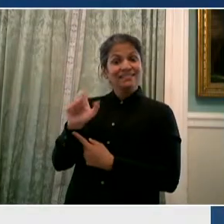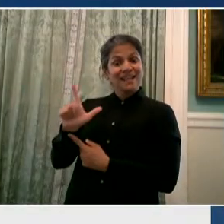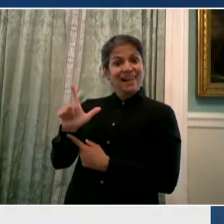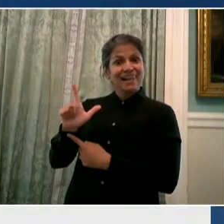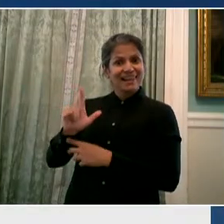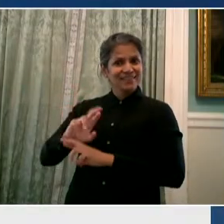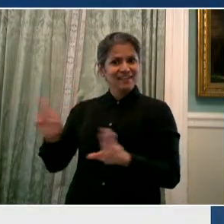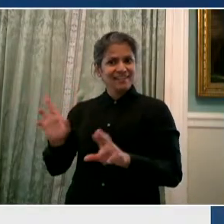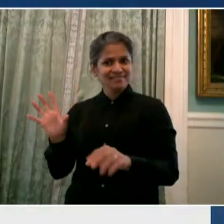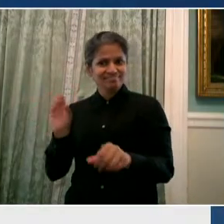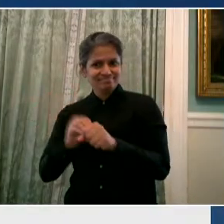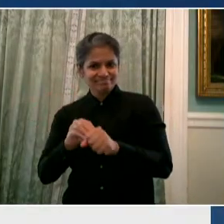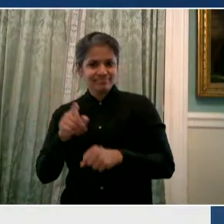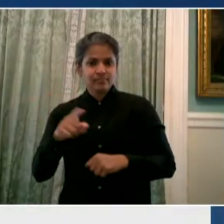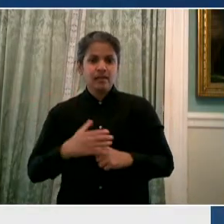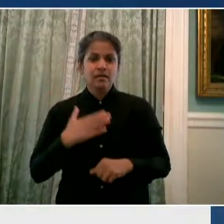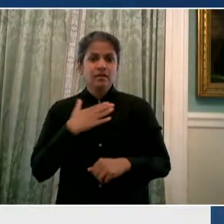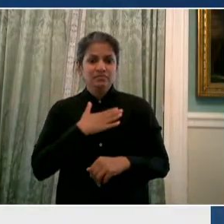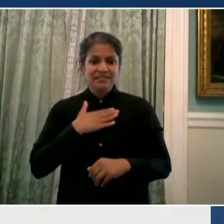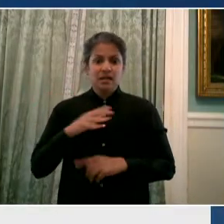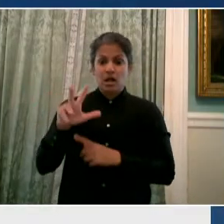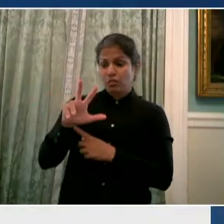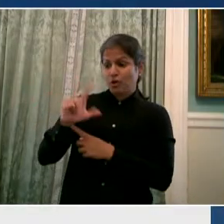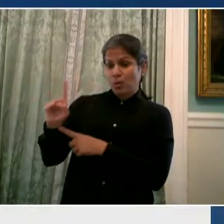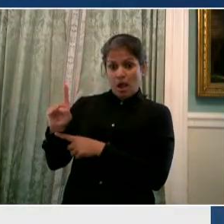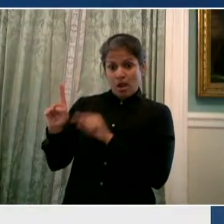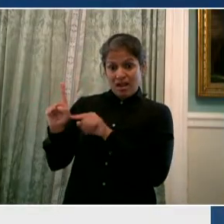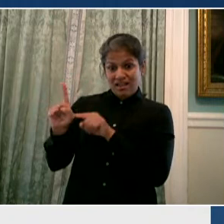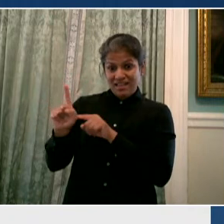app, or by going to